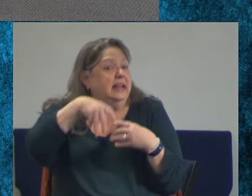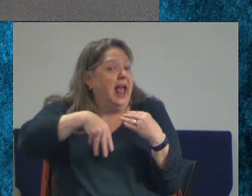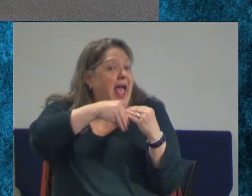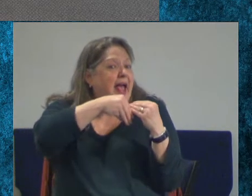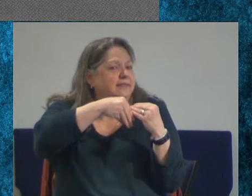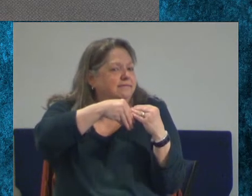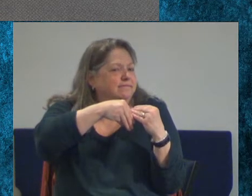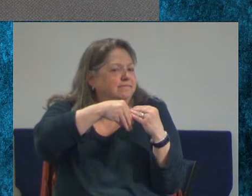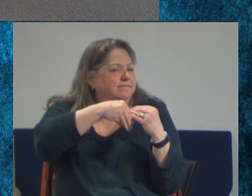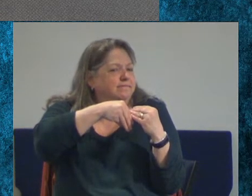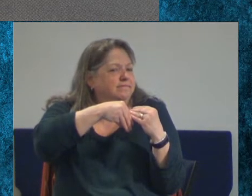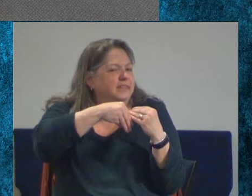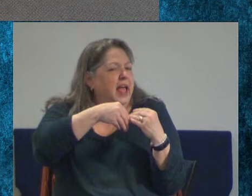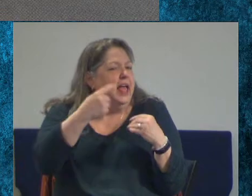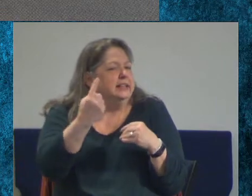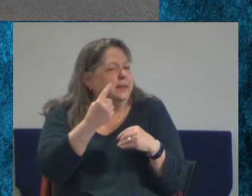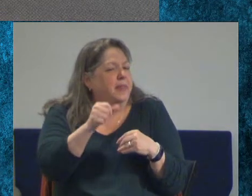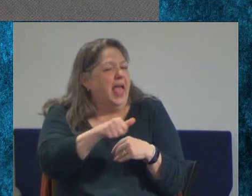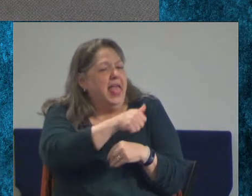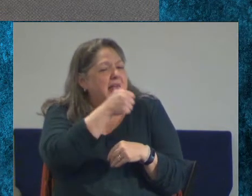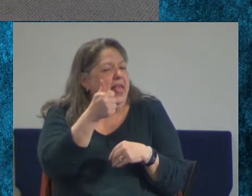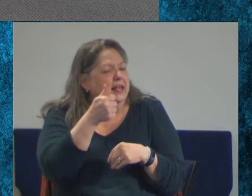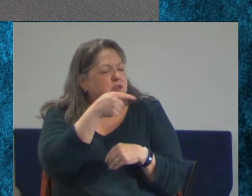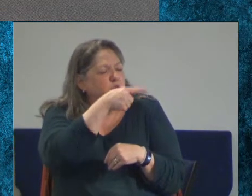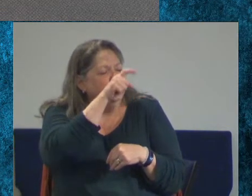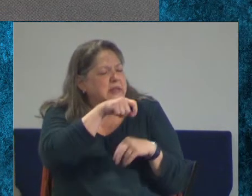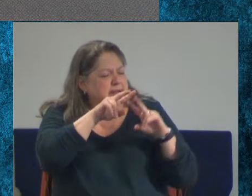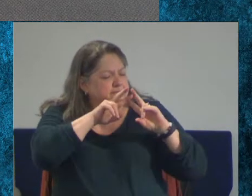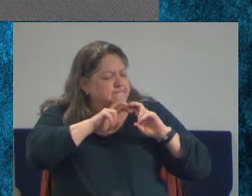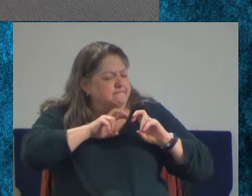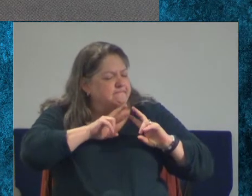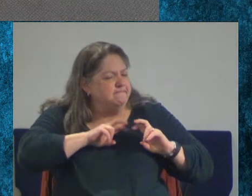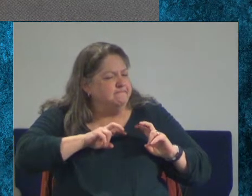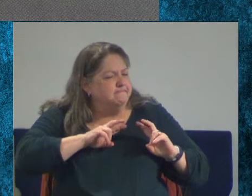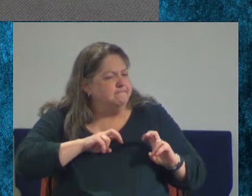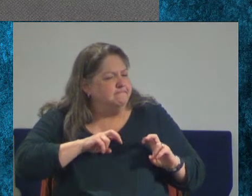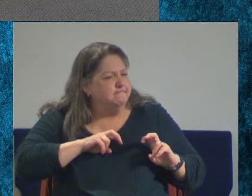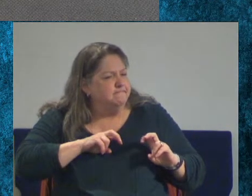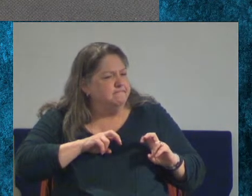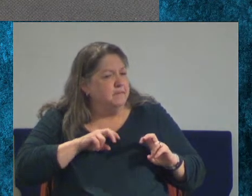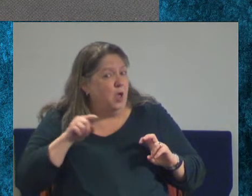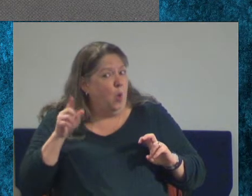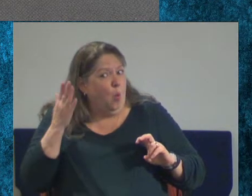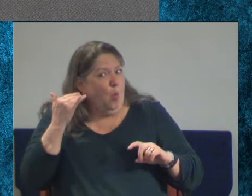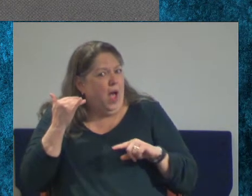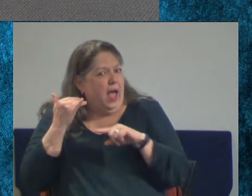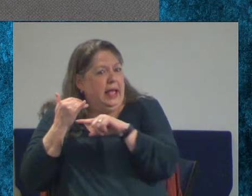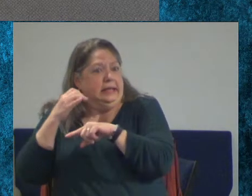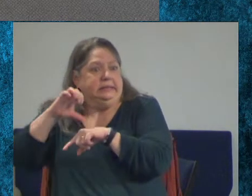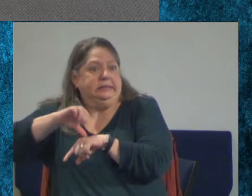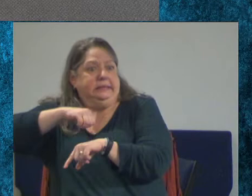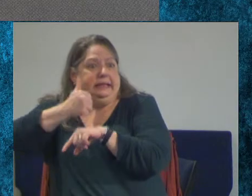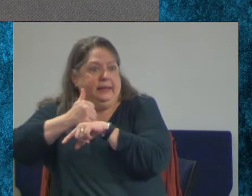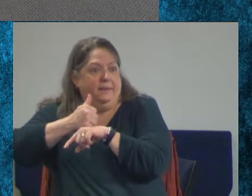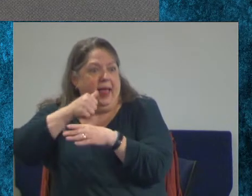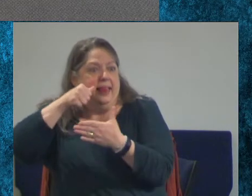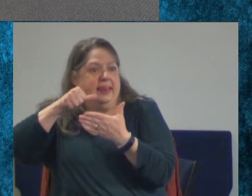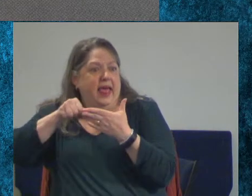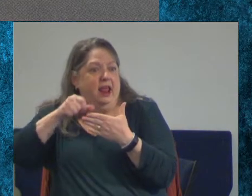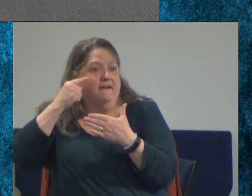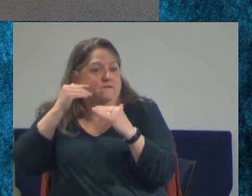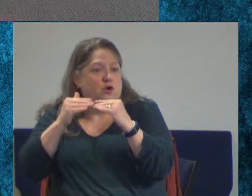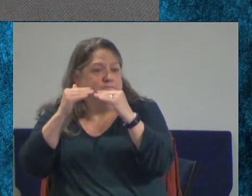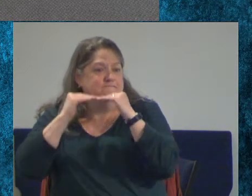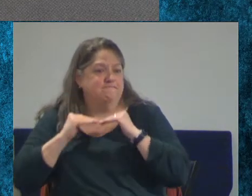There's something else you need to look into as he begins to set the stage for the gist of the letter that he wrote